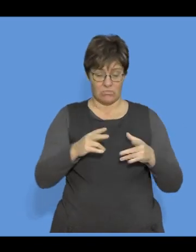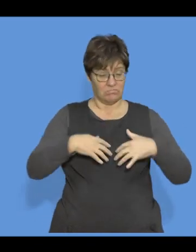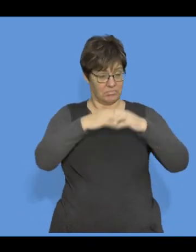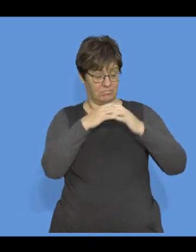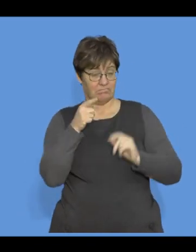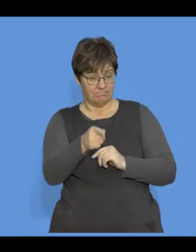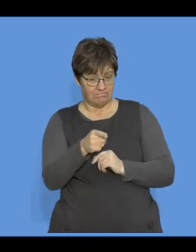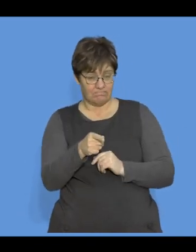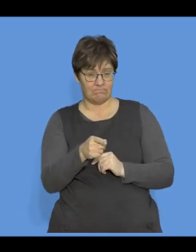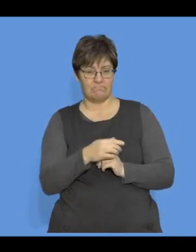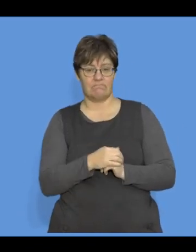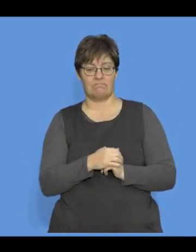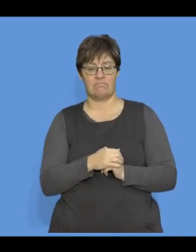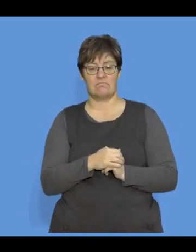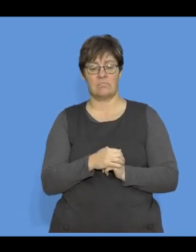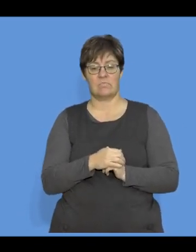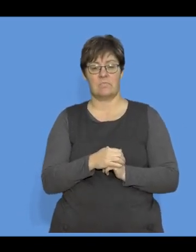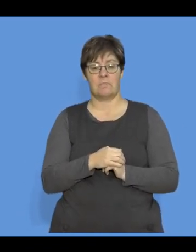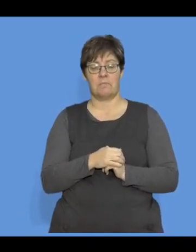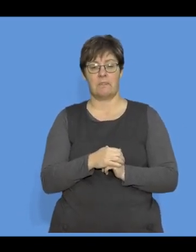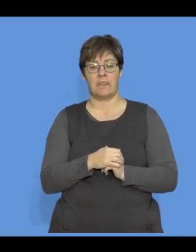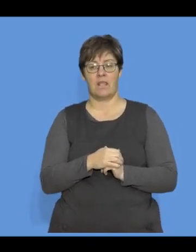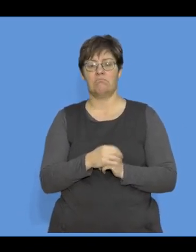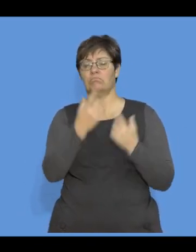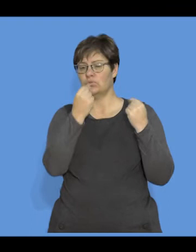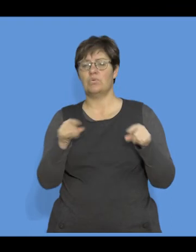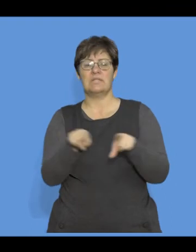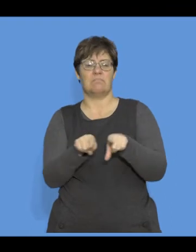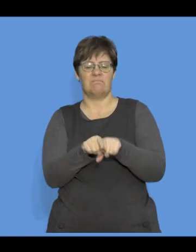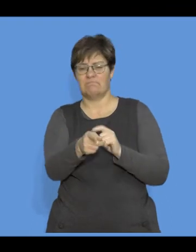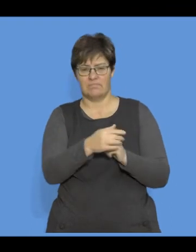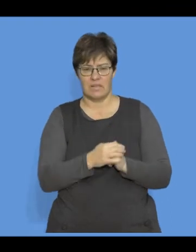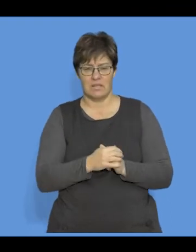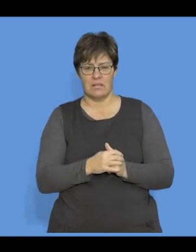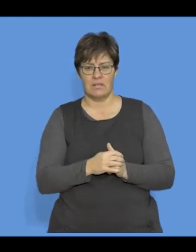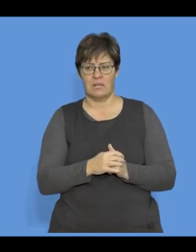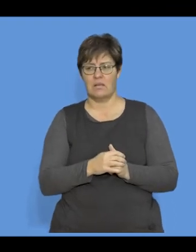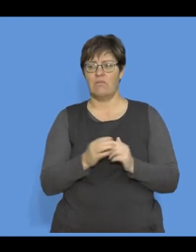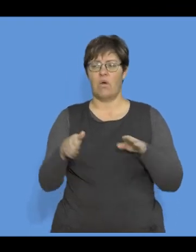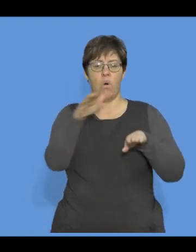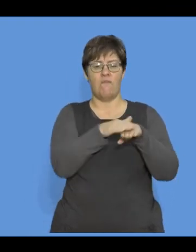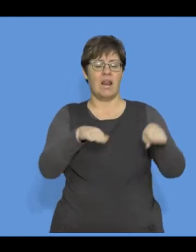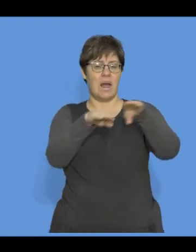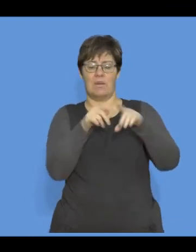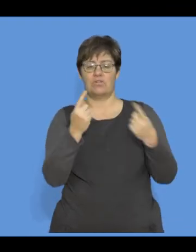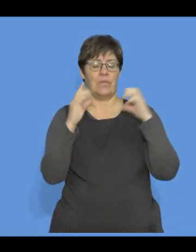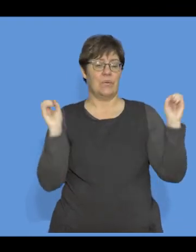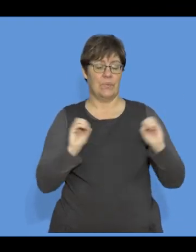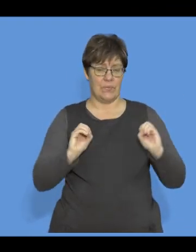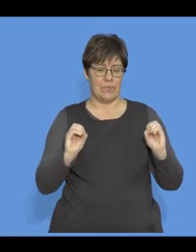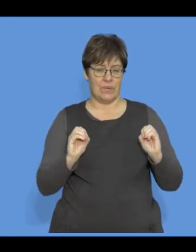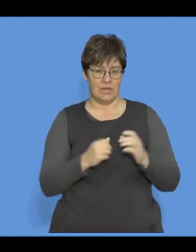would in fact do something like this. They don't overlap with each other, they move